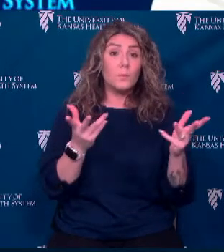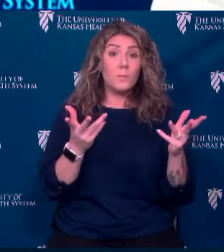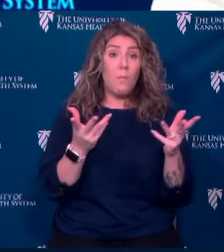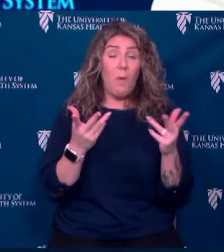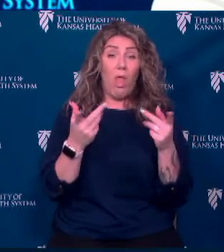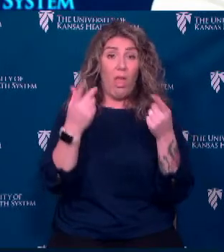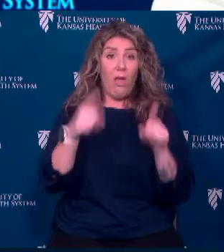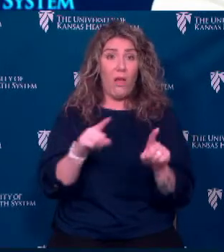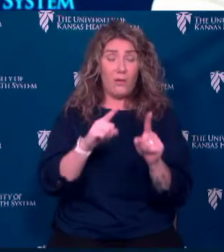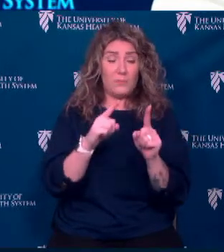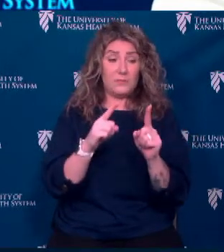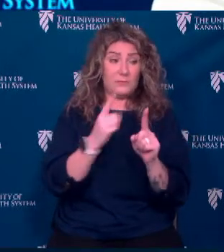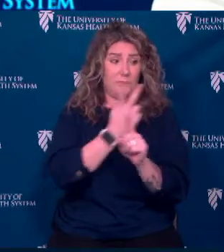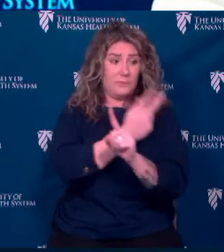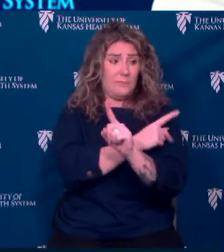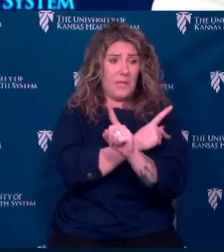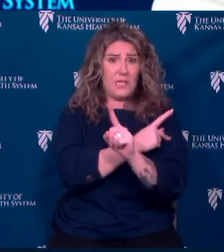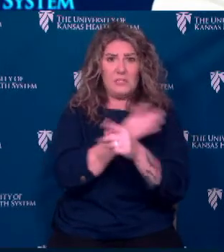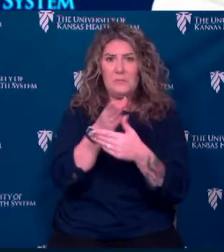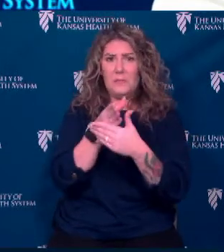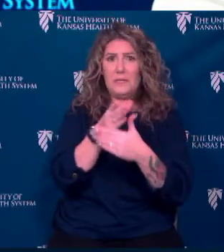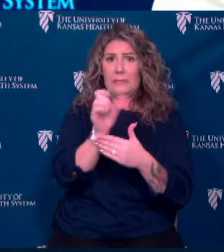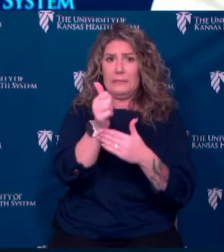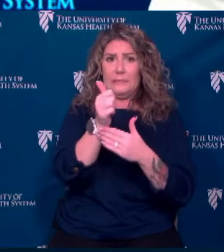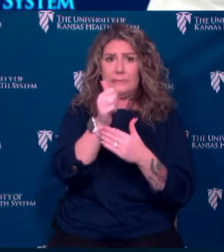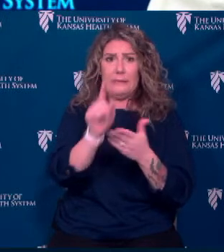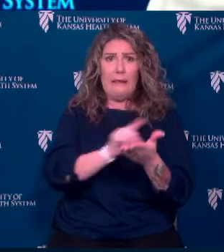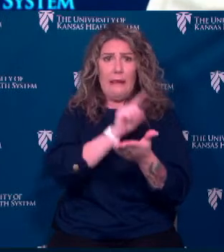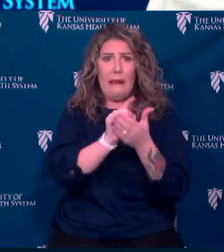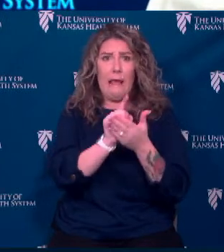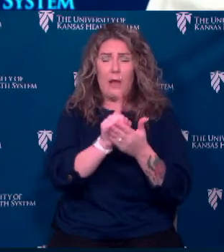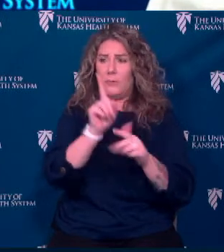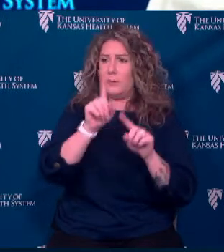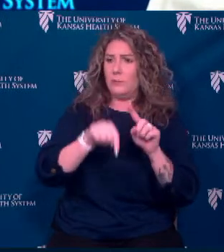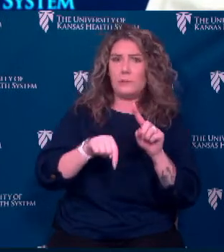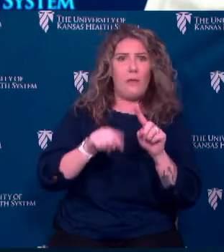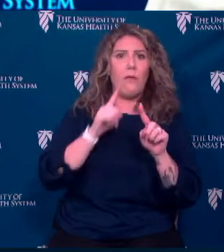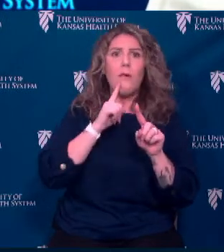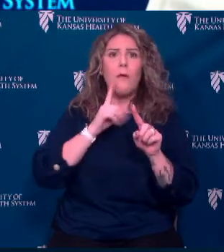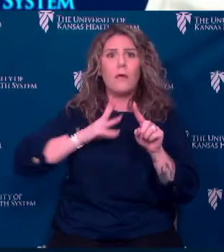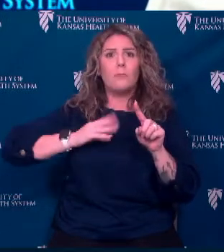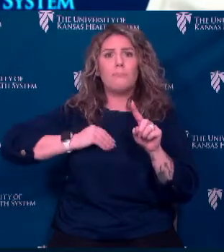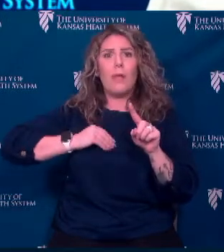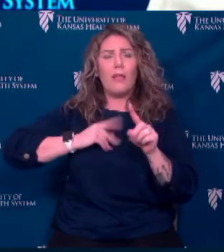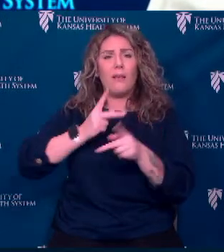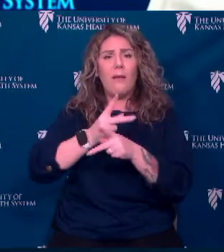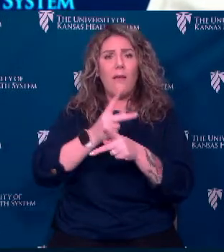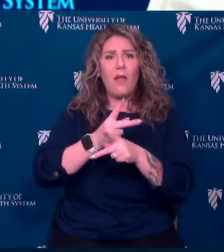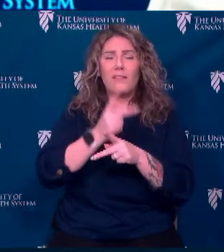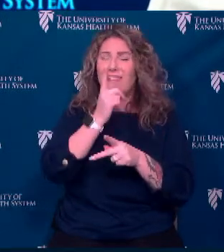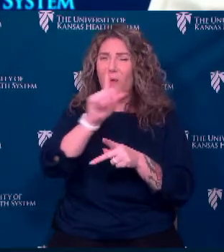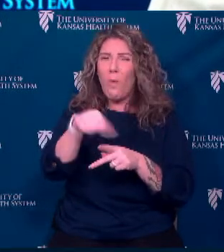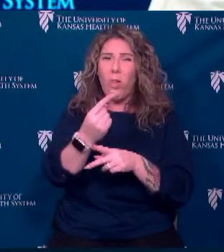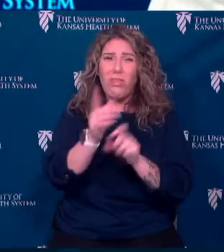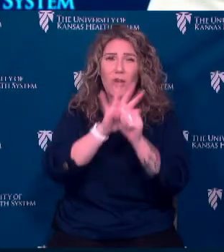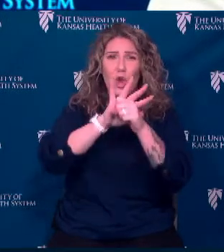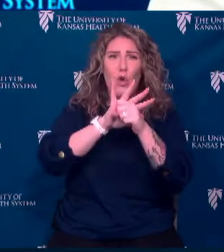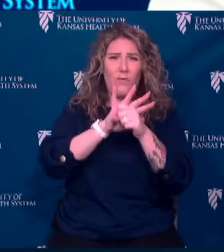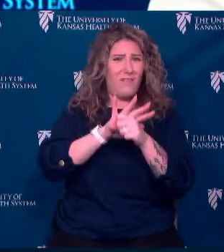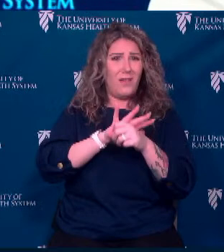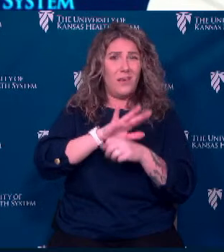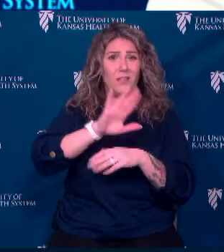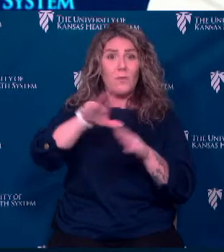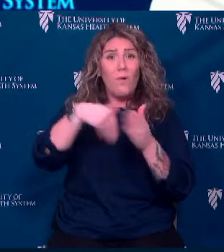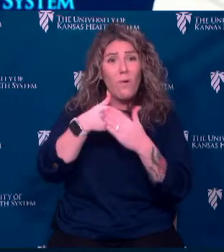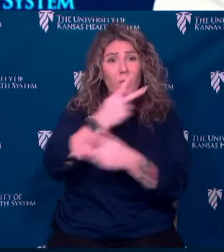10 hours that they can't get the care they need? And this is not just COVID patients. This is every patient who needs to be transferred.